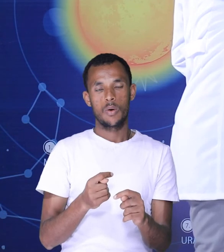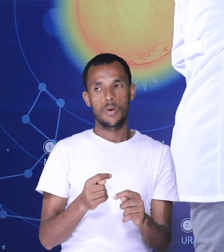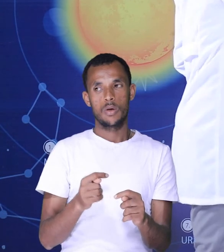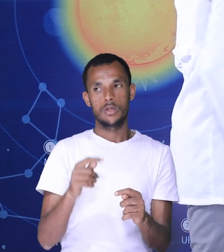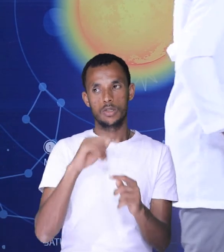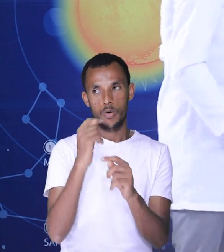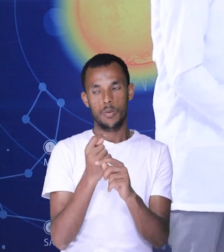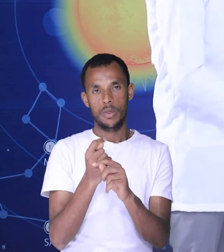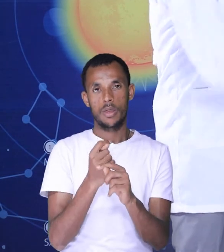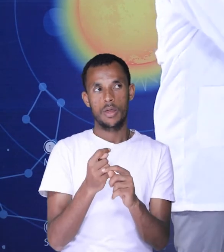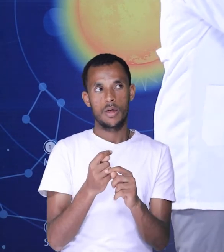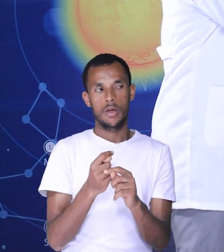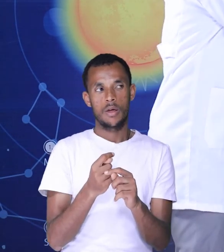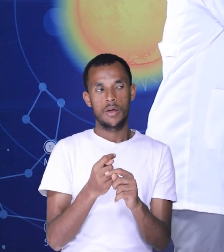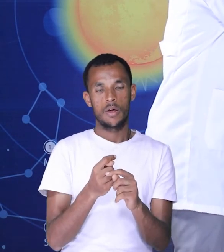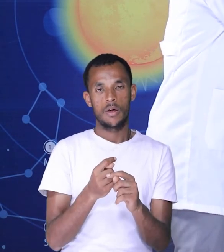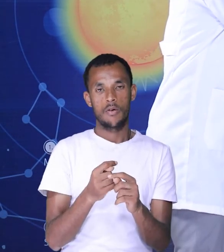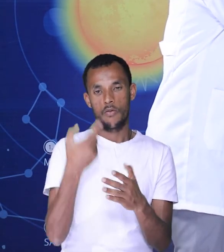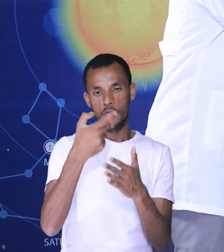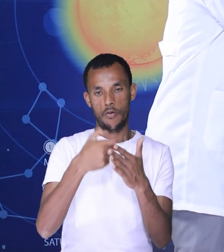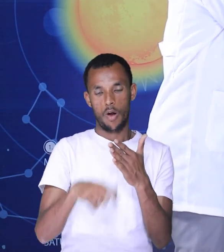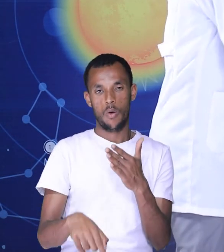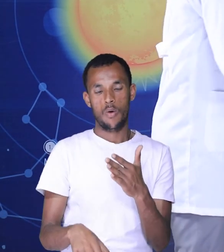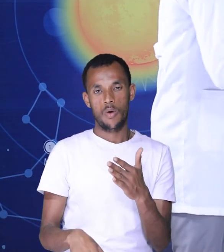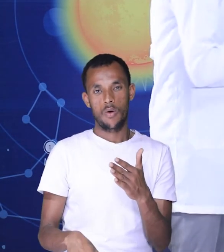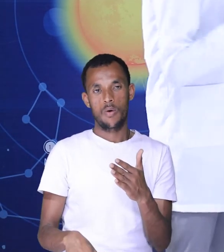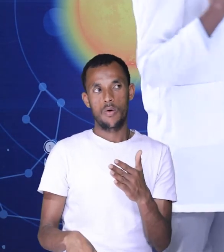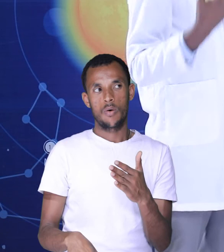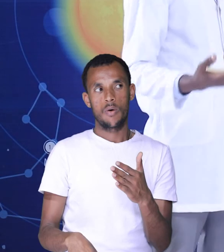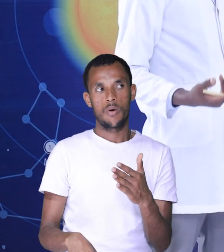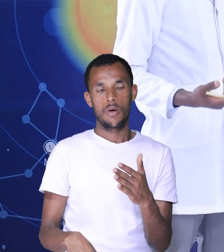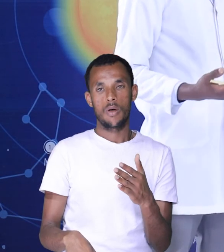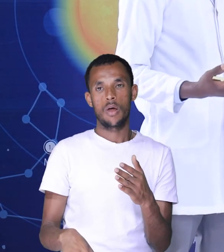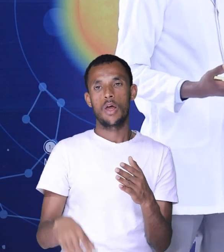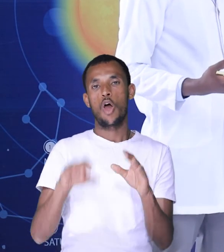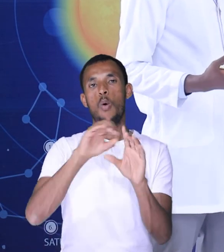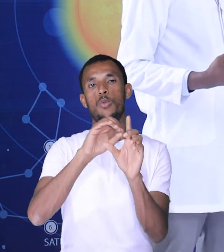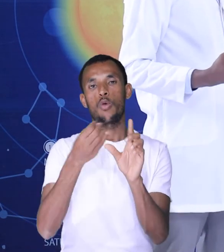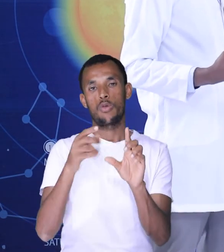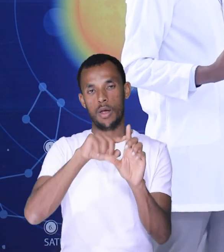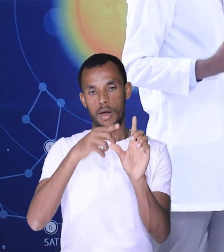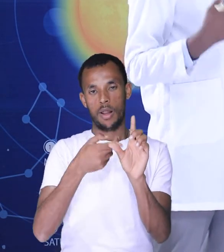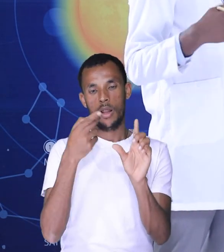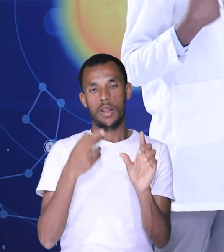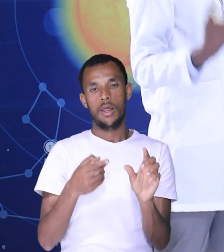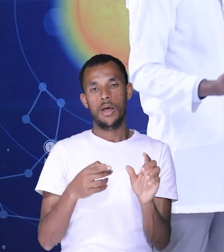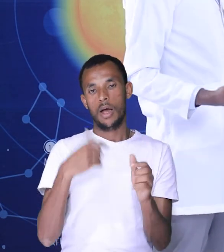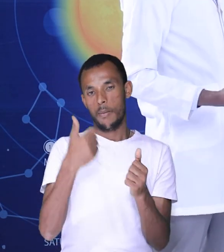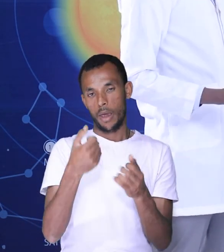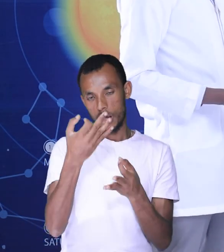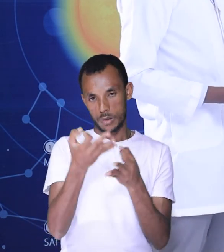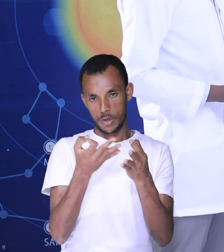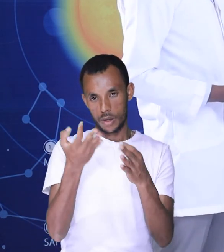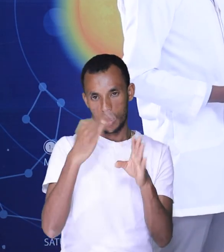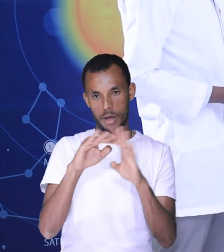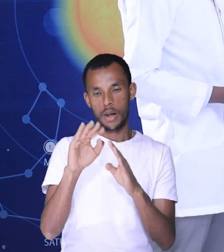the trigonometric values of an obtuse angle can be expressed in